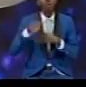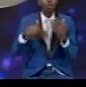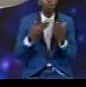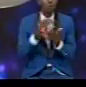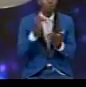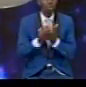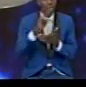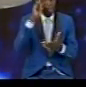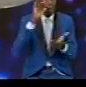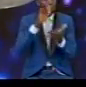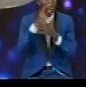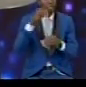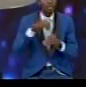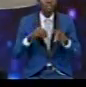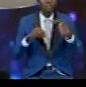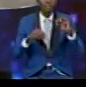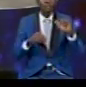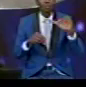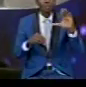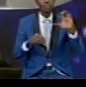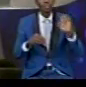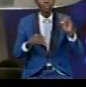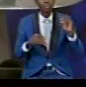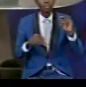Achaia and in Macedonia. Then